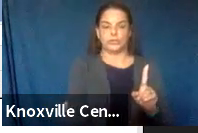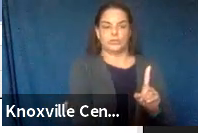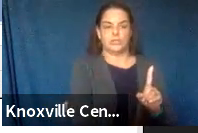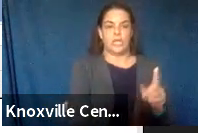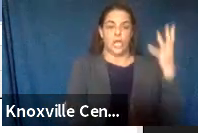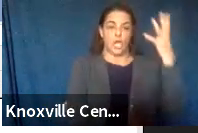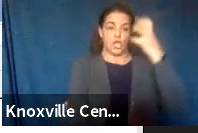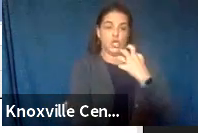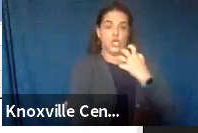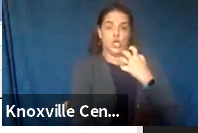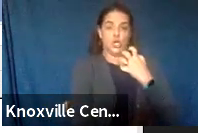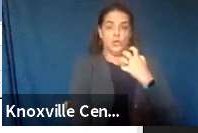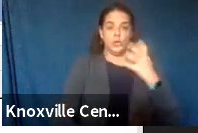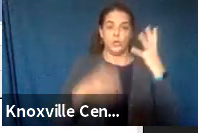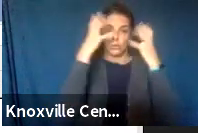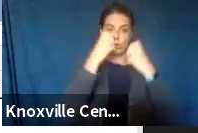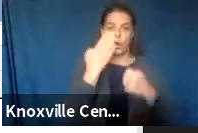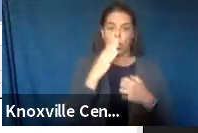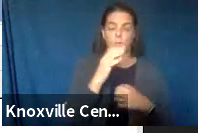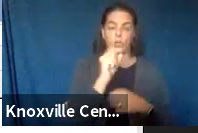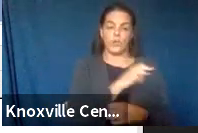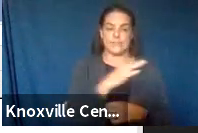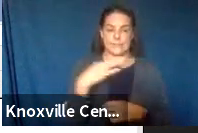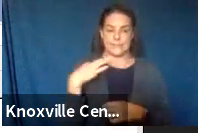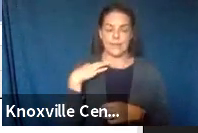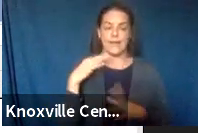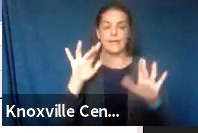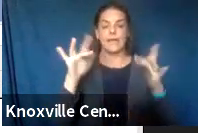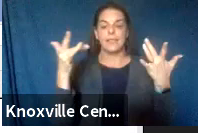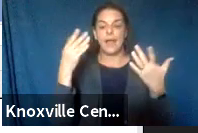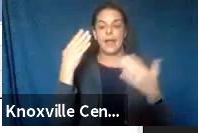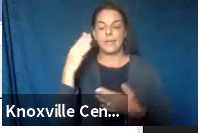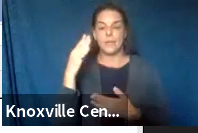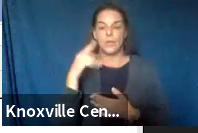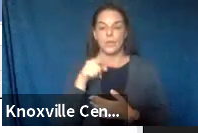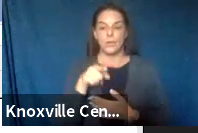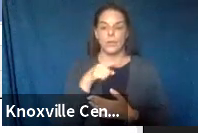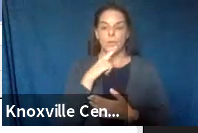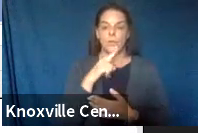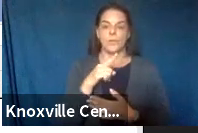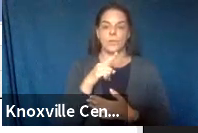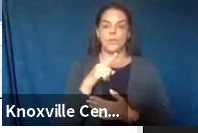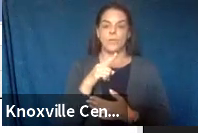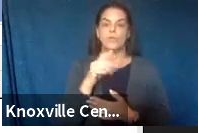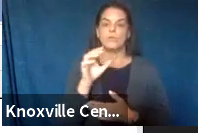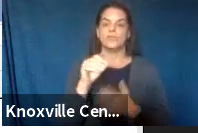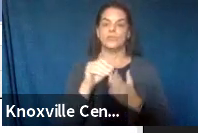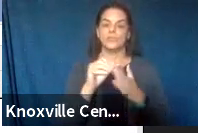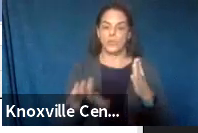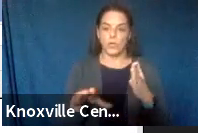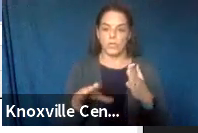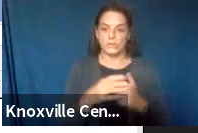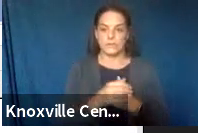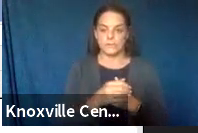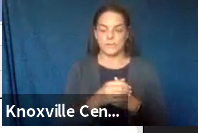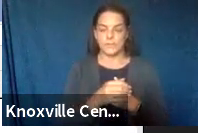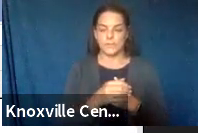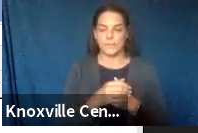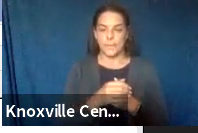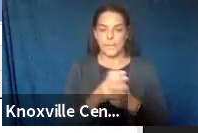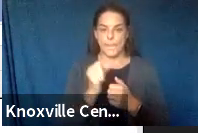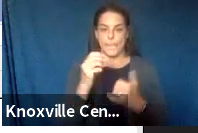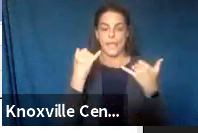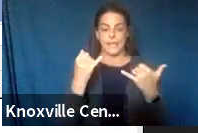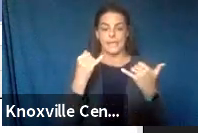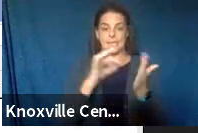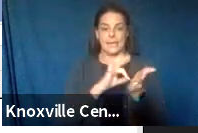is staff and the light blue is active students. So today's